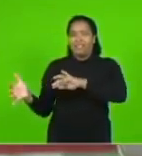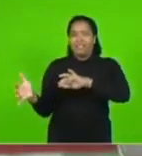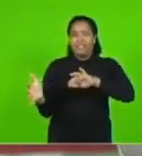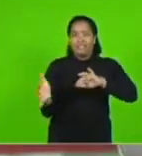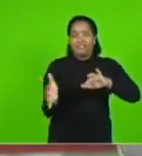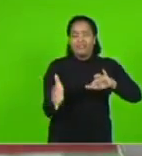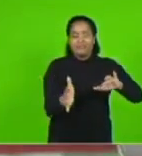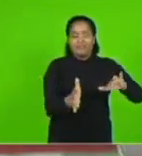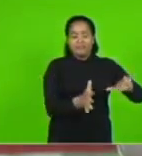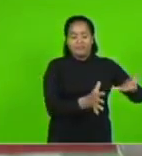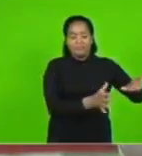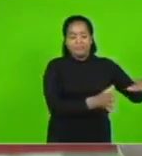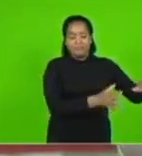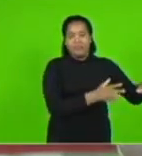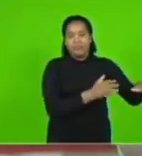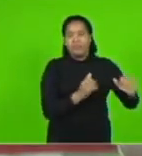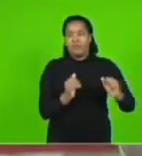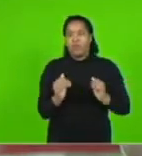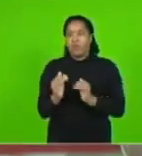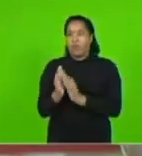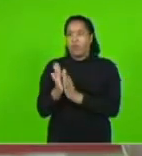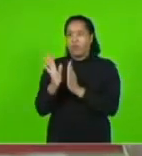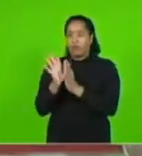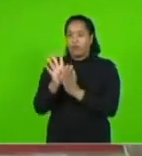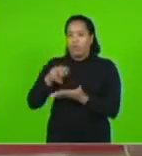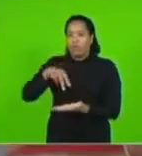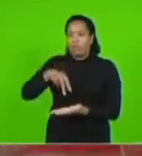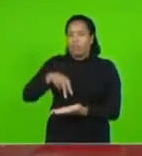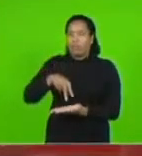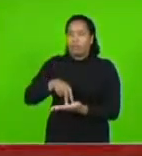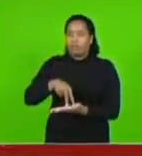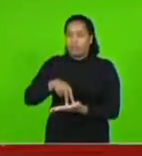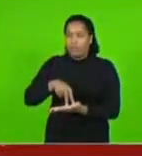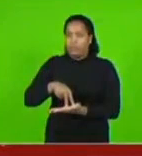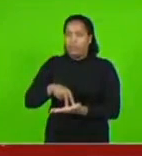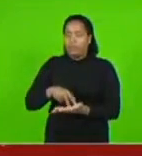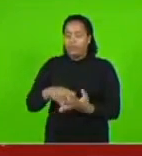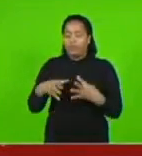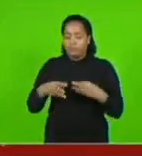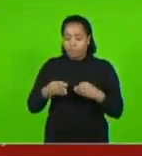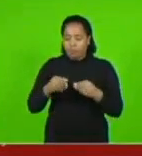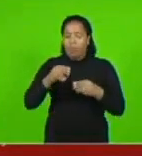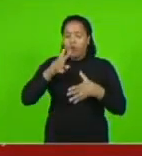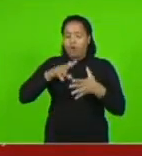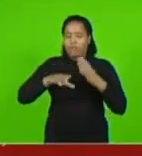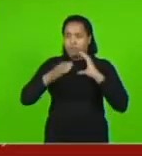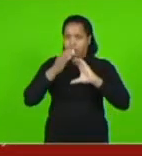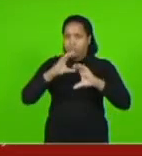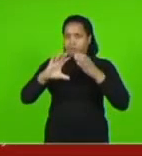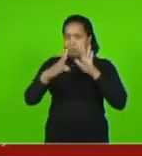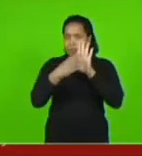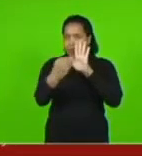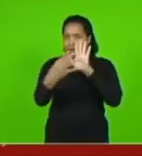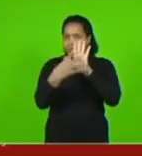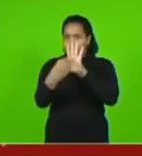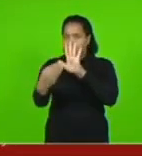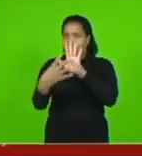go up to Jesus, everything that is in corruption, everything that is good, is going to live.